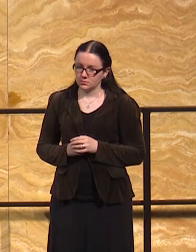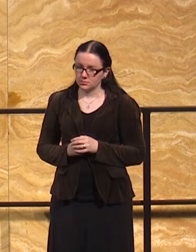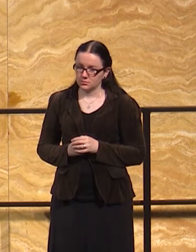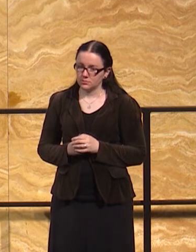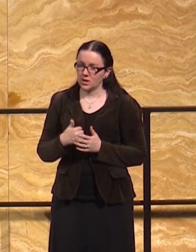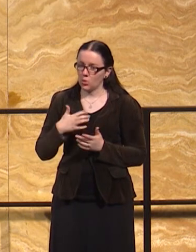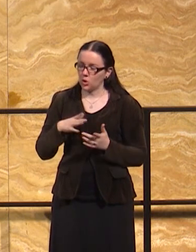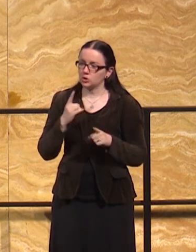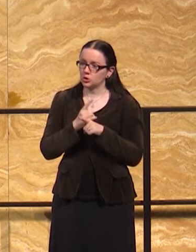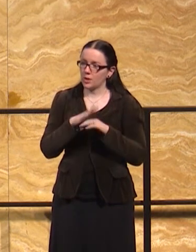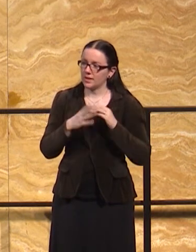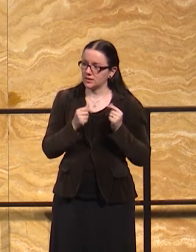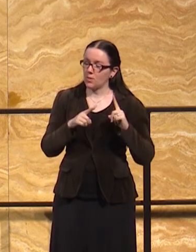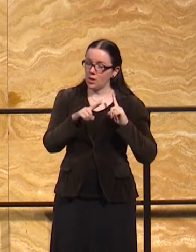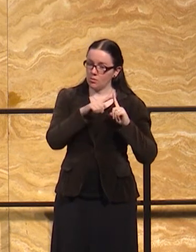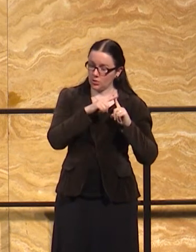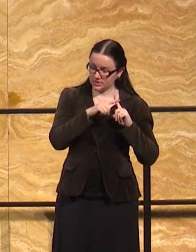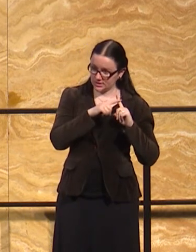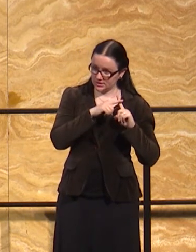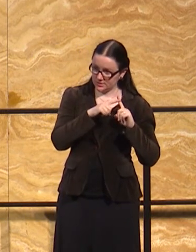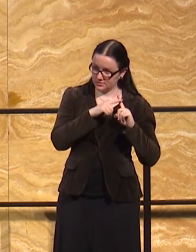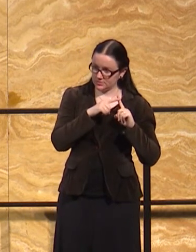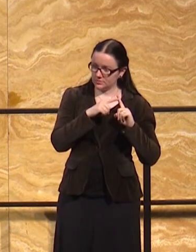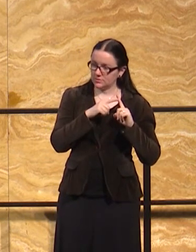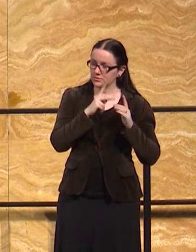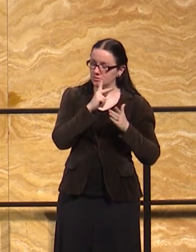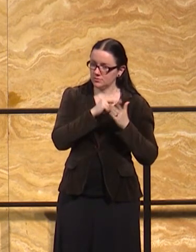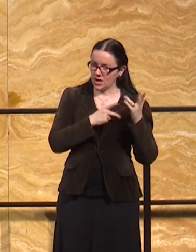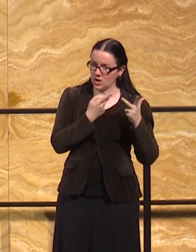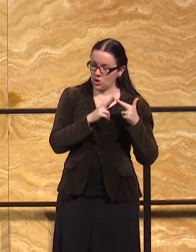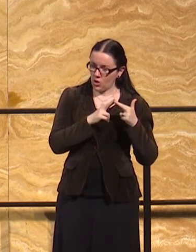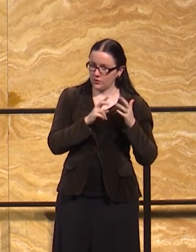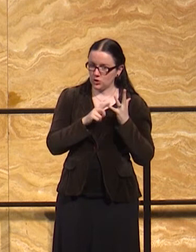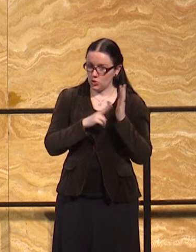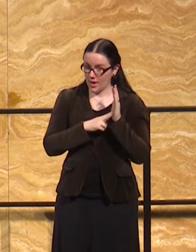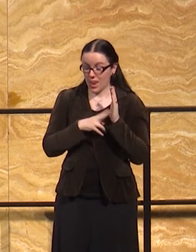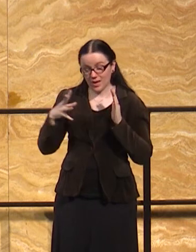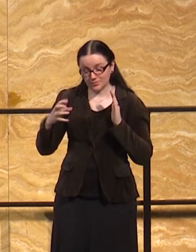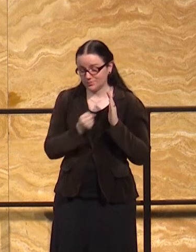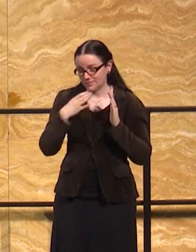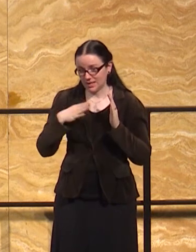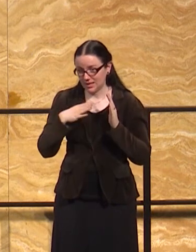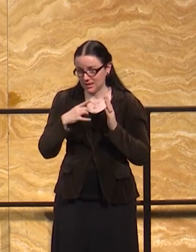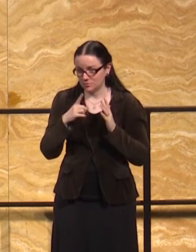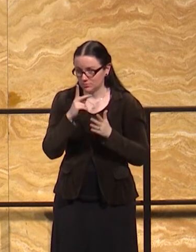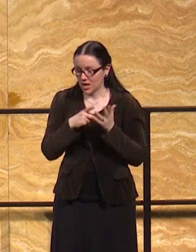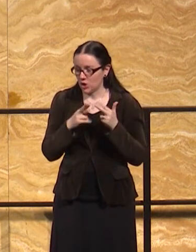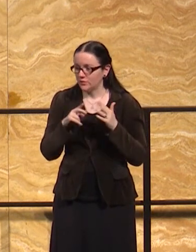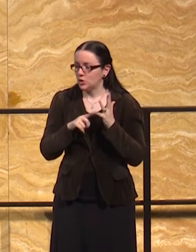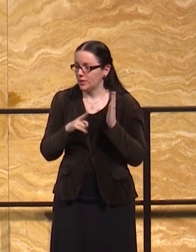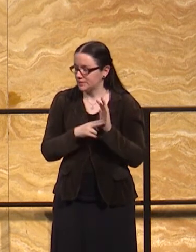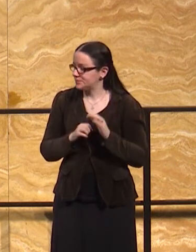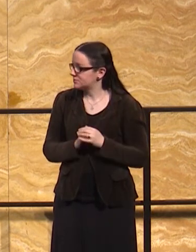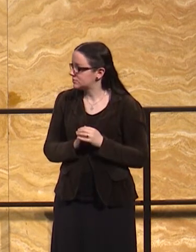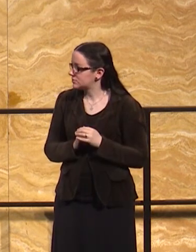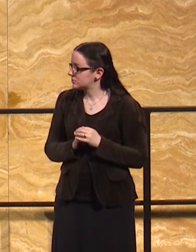positive and indispensable parts of the UN system. For instance, back to